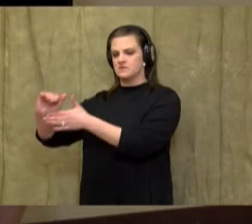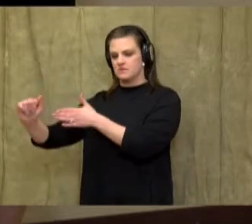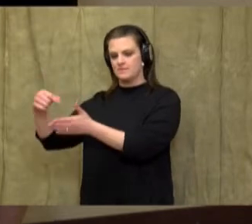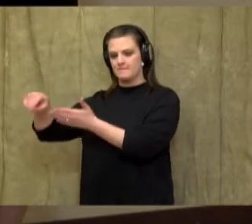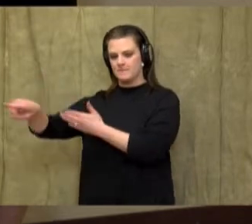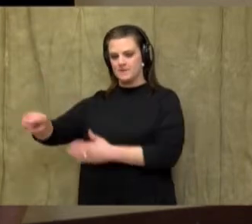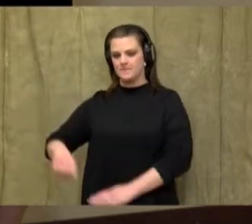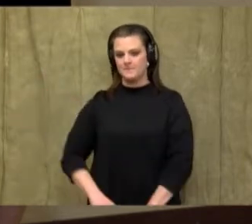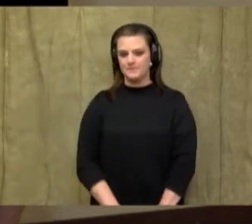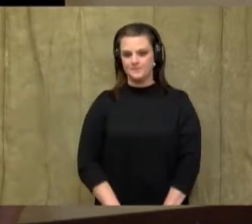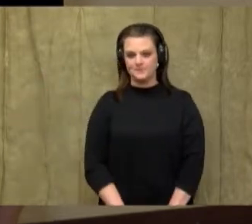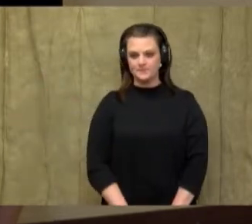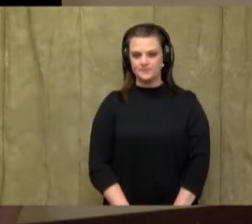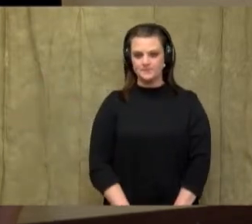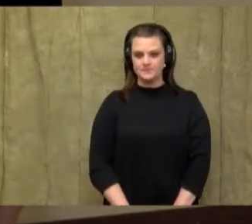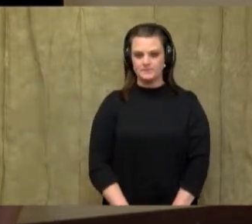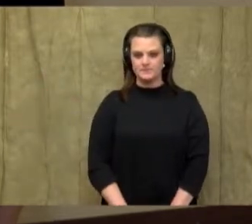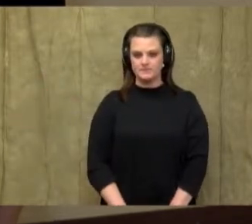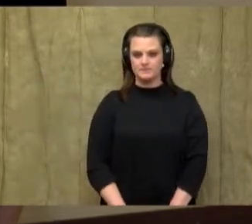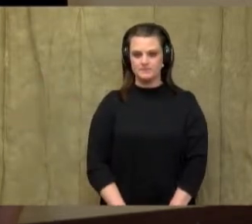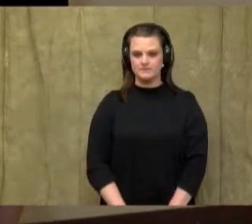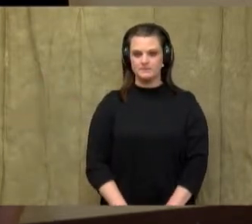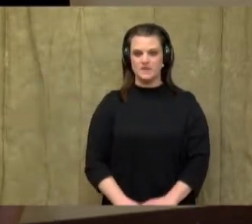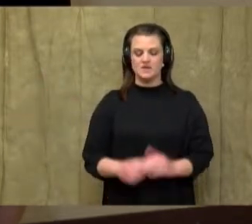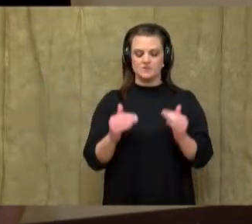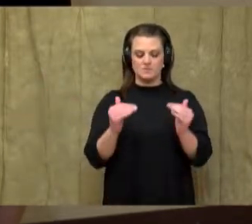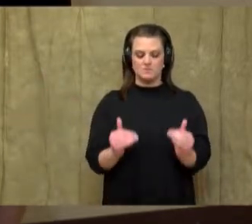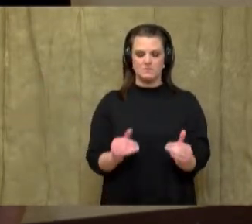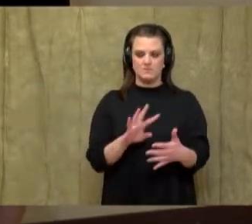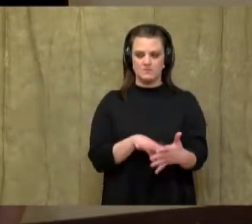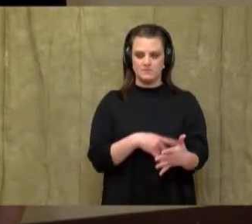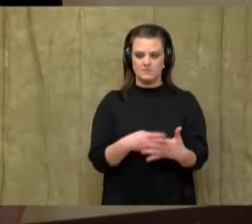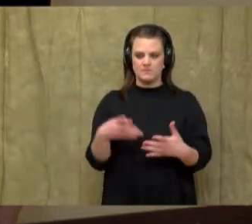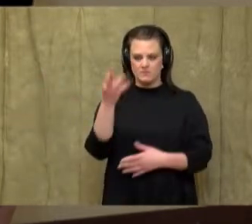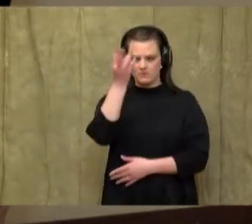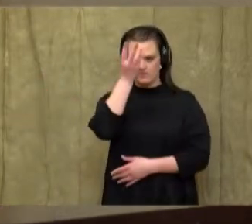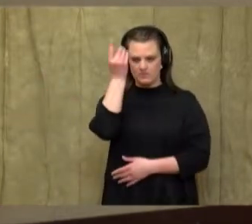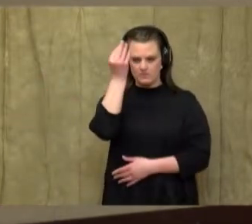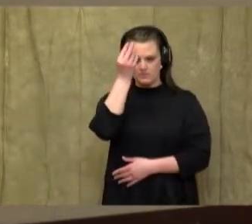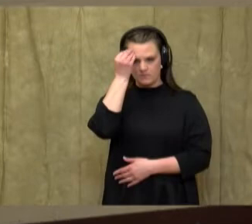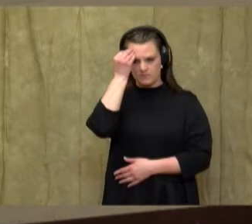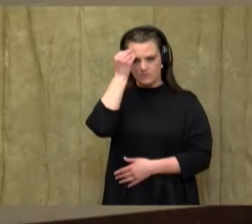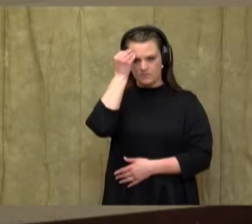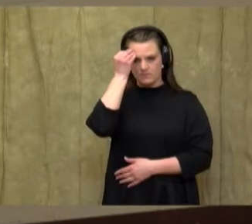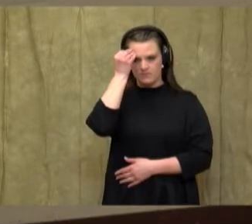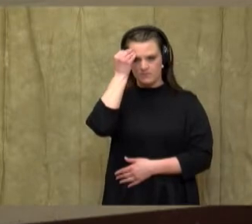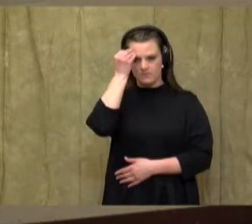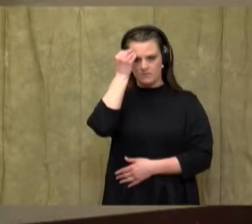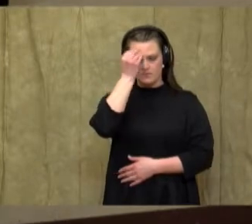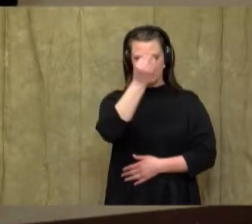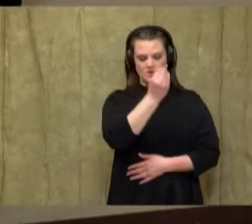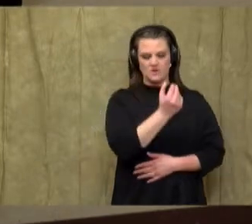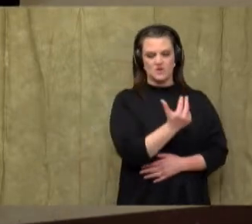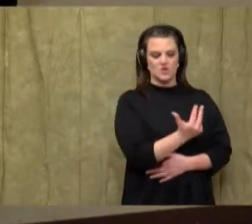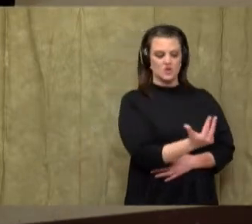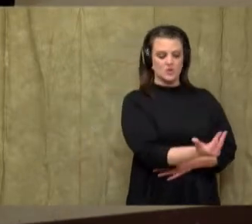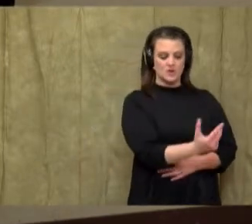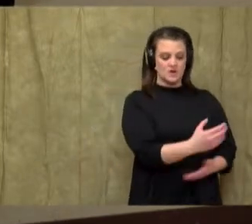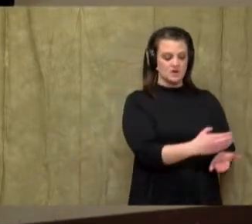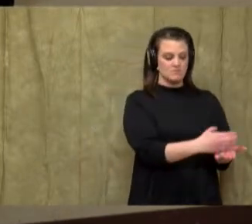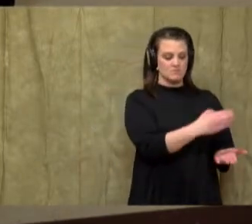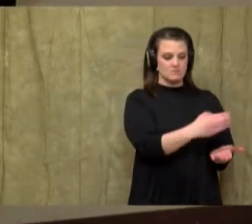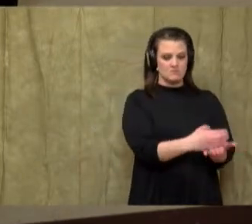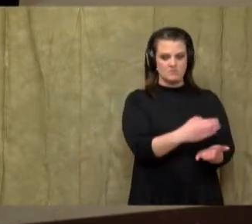I want you to look at the rest of this table, and I want you to think about how much it would cost for